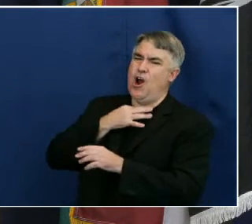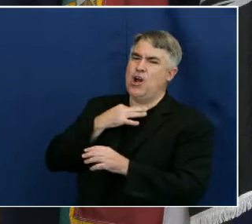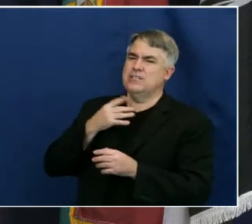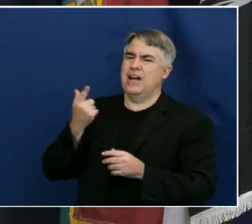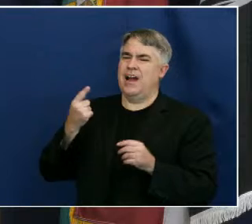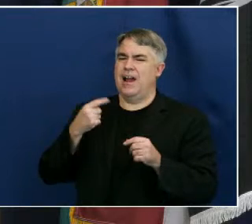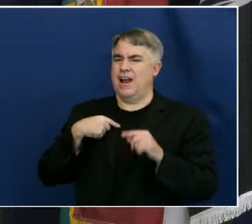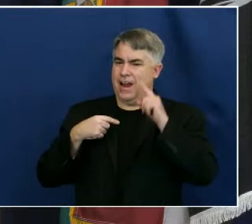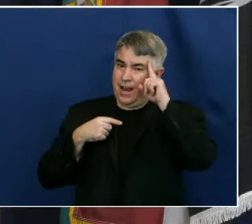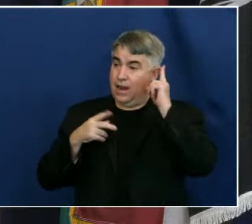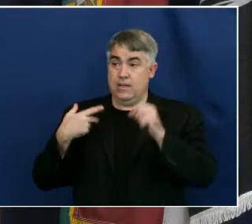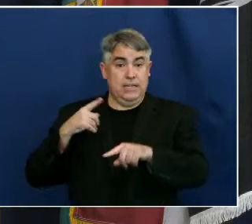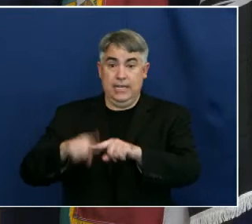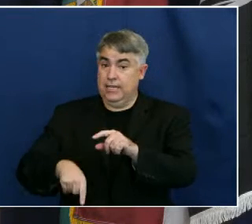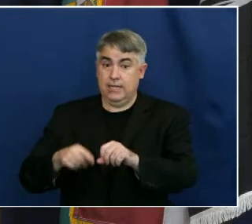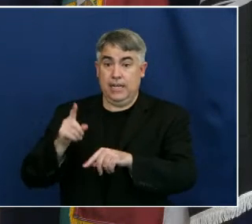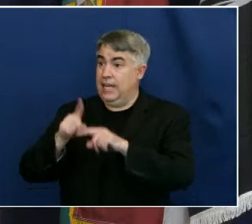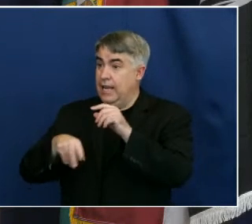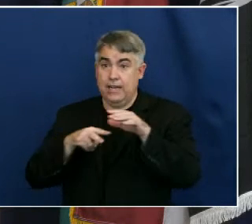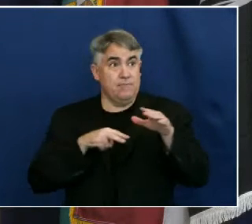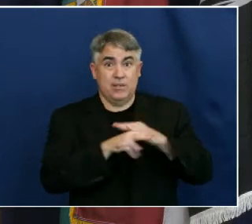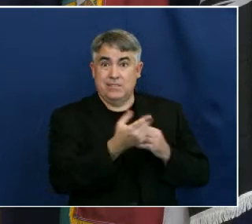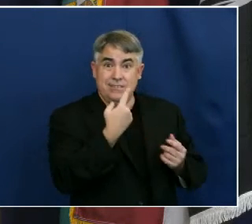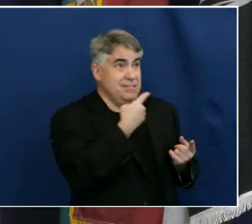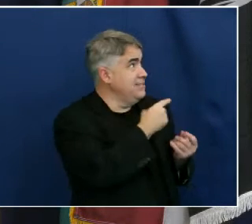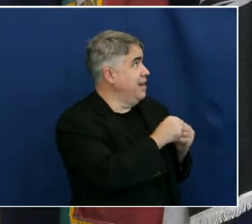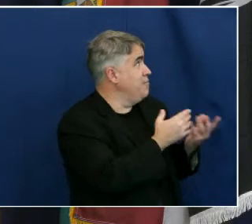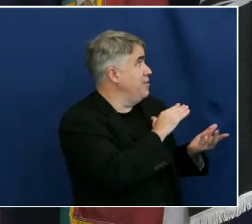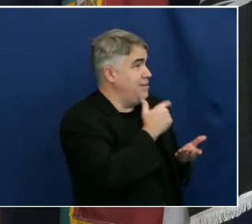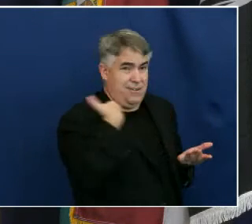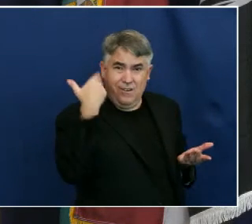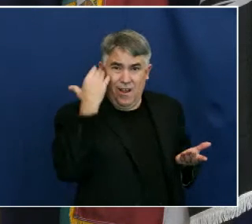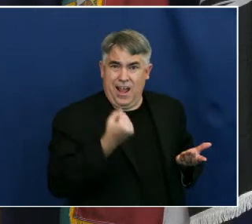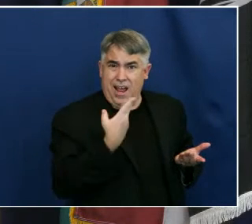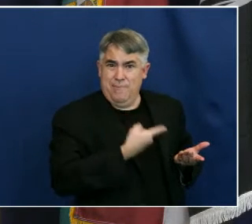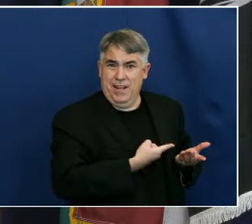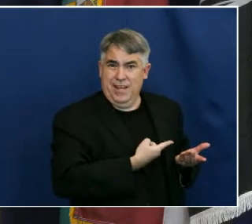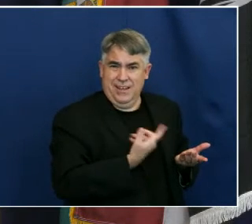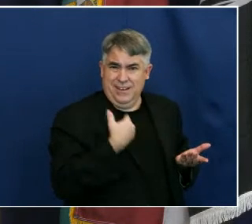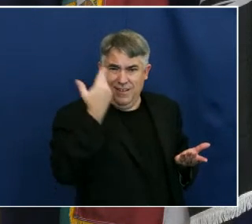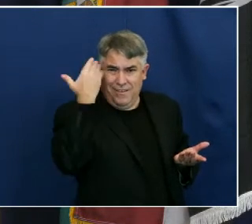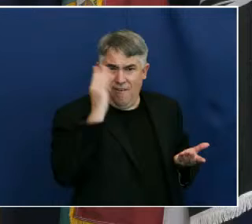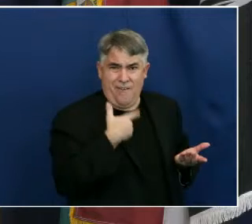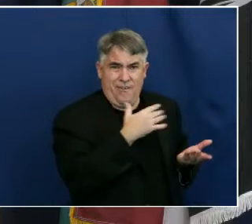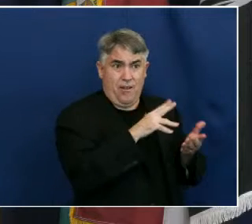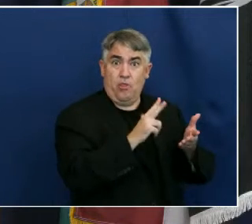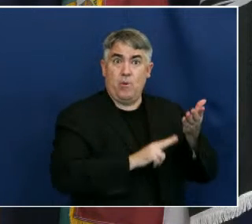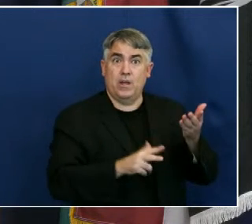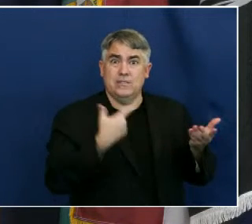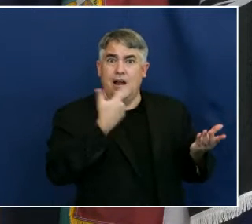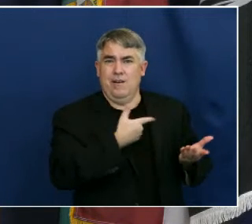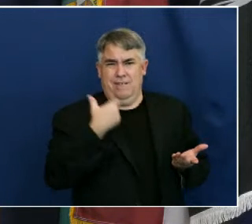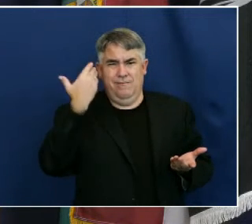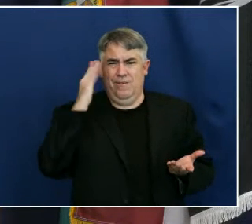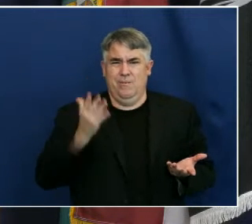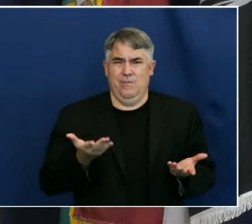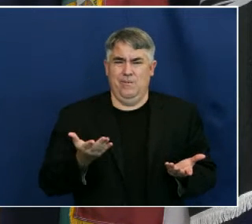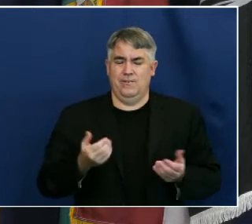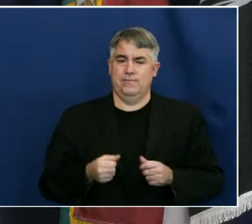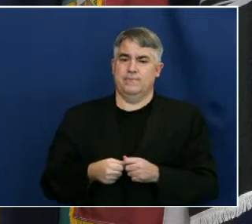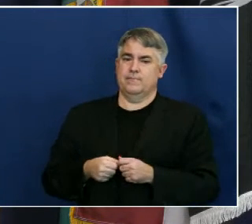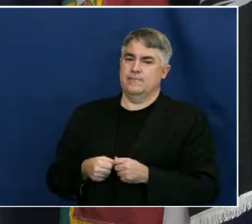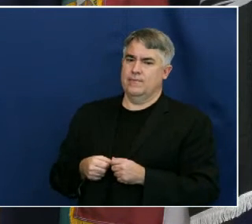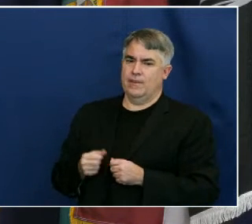just said we don't even have a 3-week look ahead, much less a month look ahead. We barely have a 2 to 3 day look ahead. So I